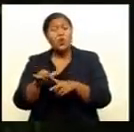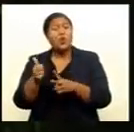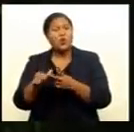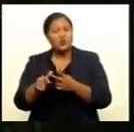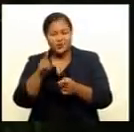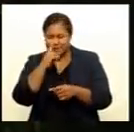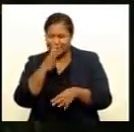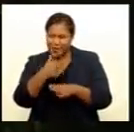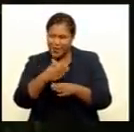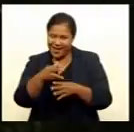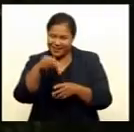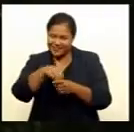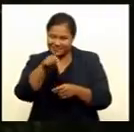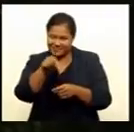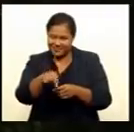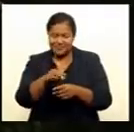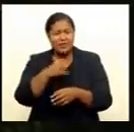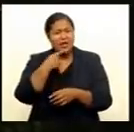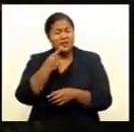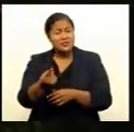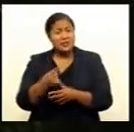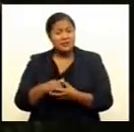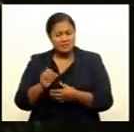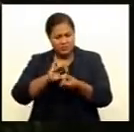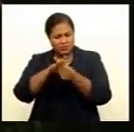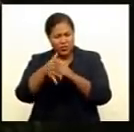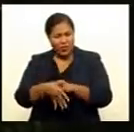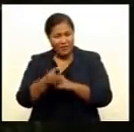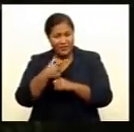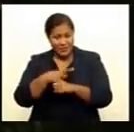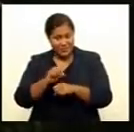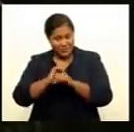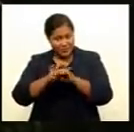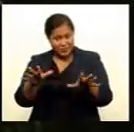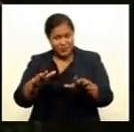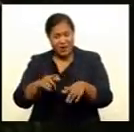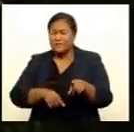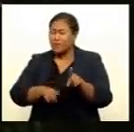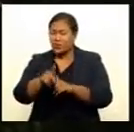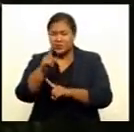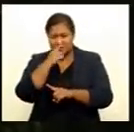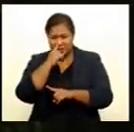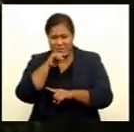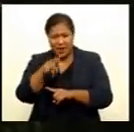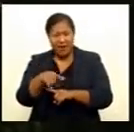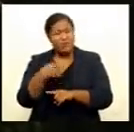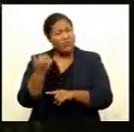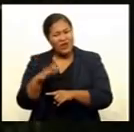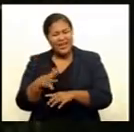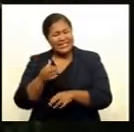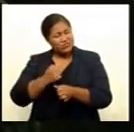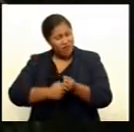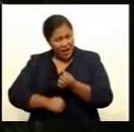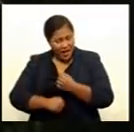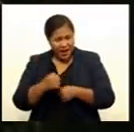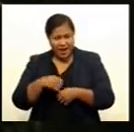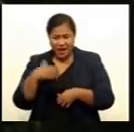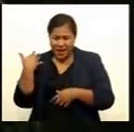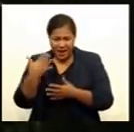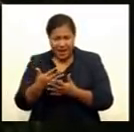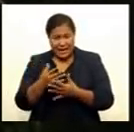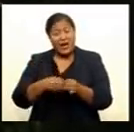in this sector. He also says that the COVID-19 pandemic has affected most people who are already struggling and worsened